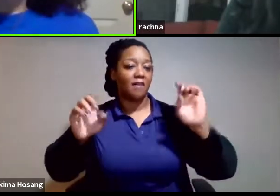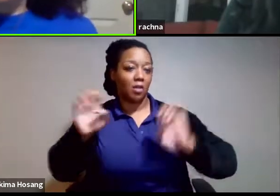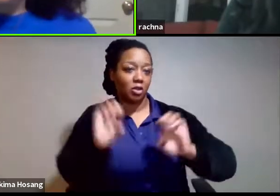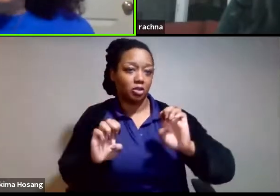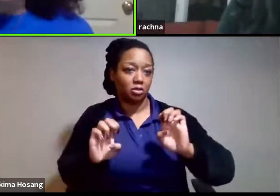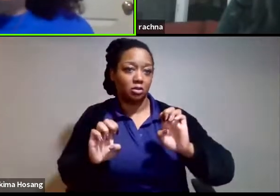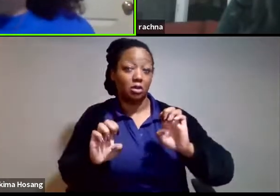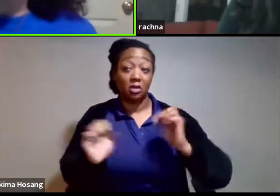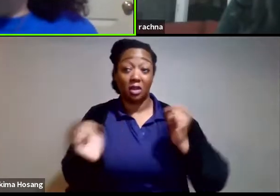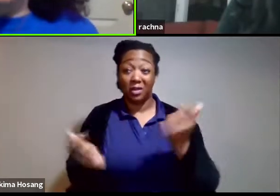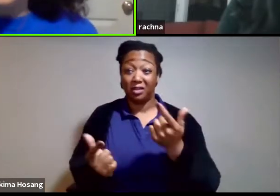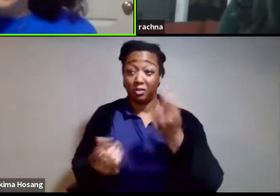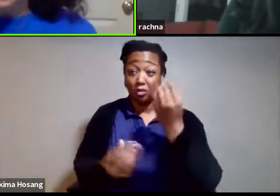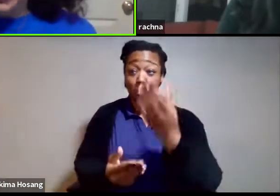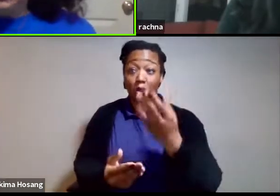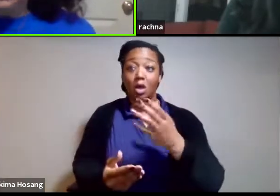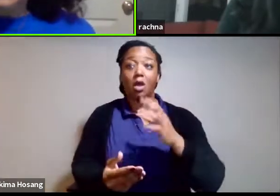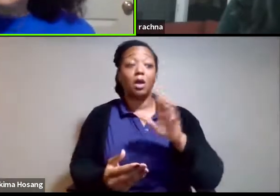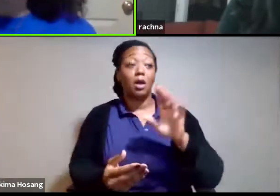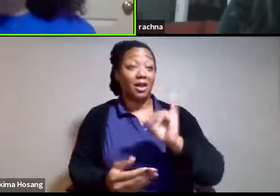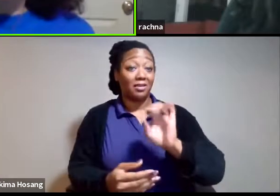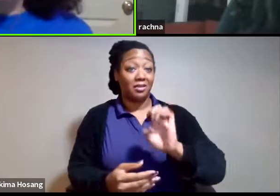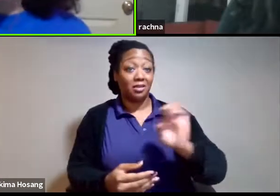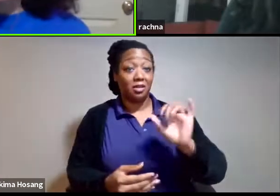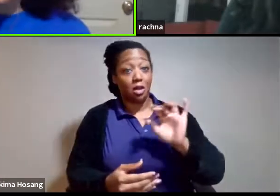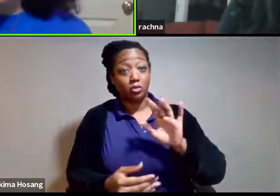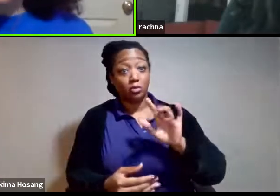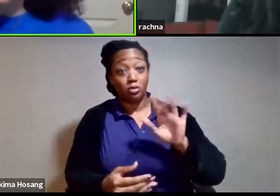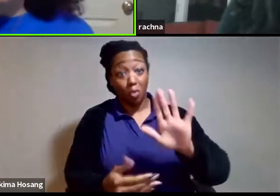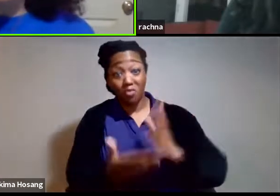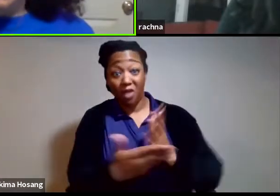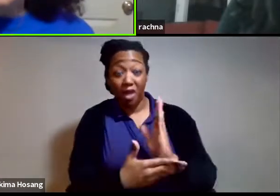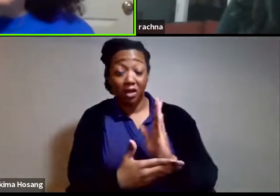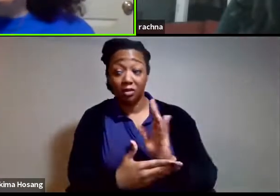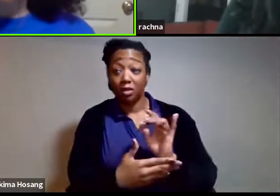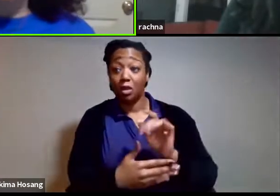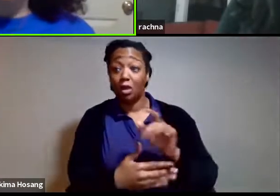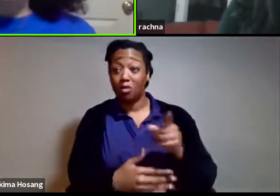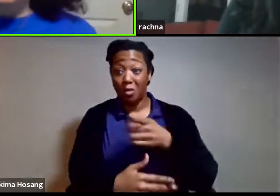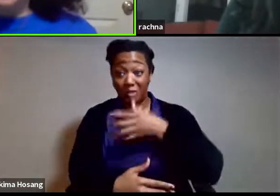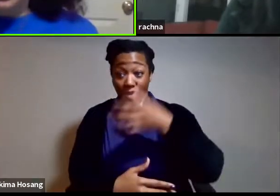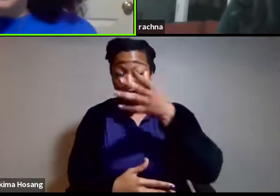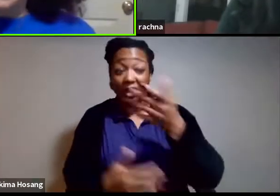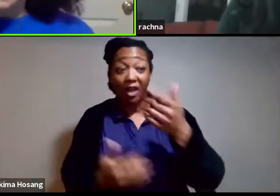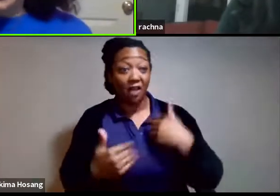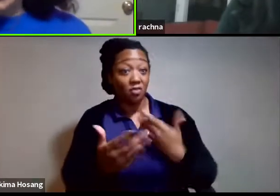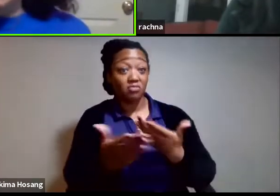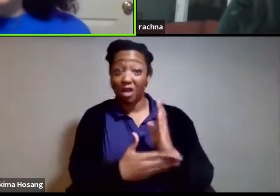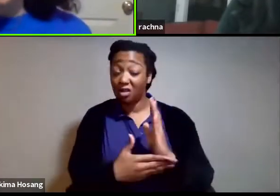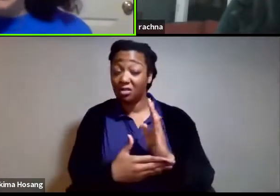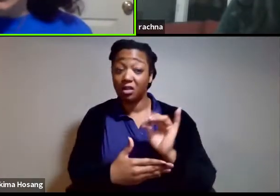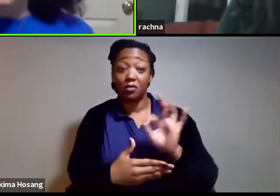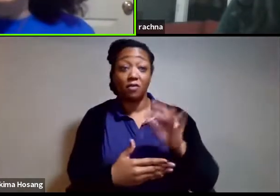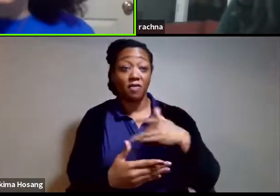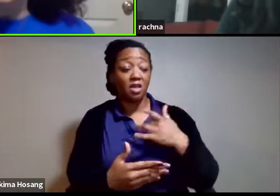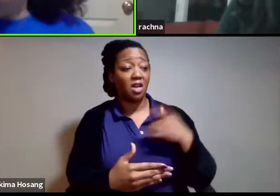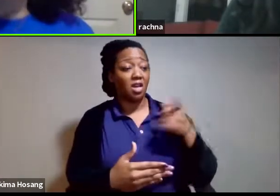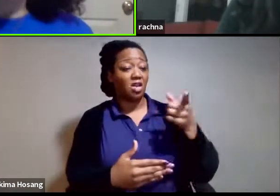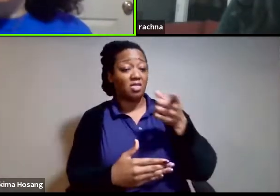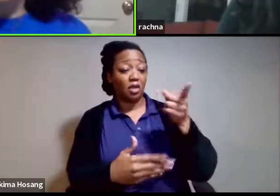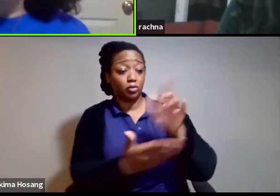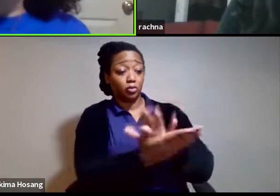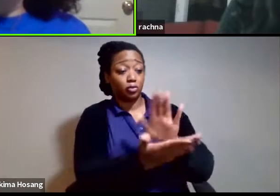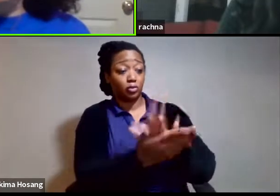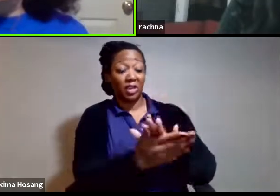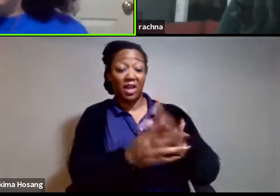for everybody to know is your right as a parent, one of your special education rights. If you disagree with the assessment that's been done in school,